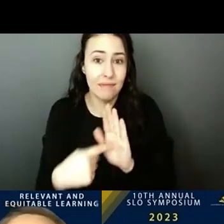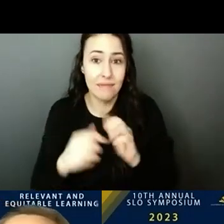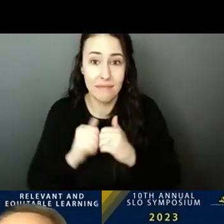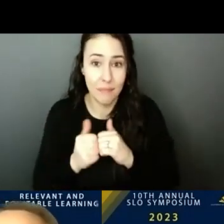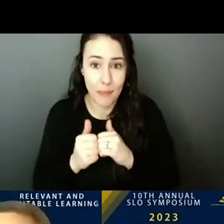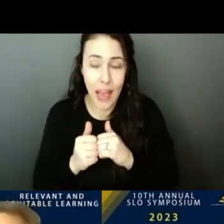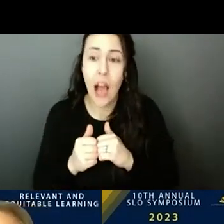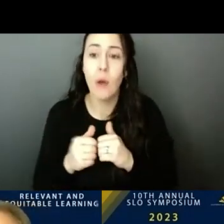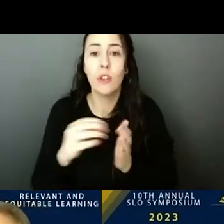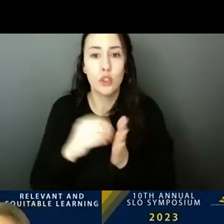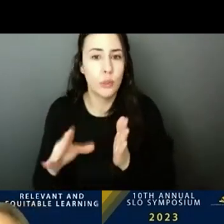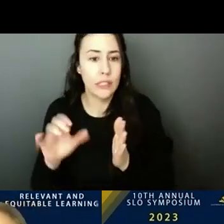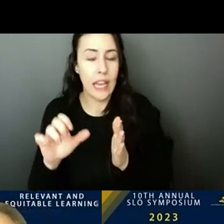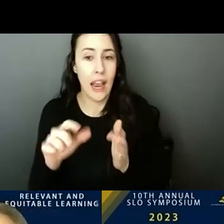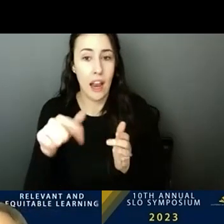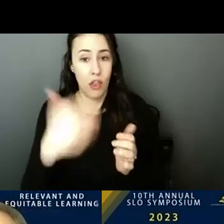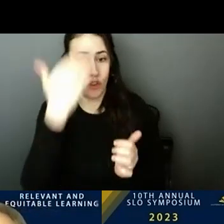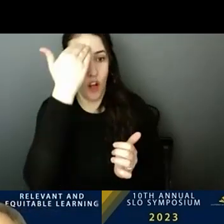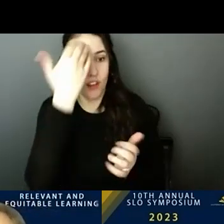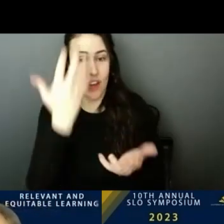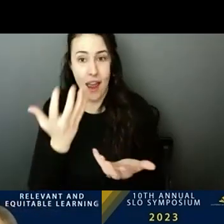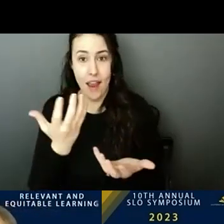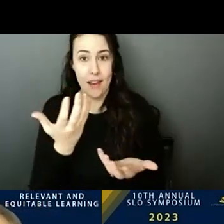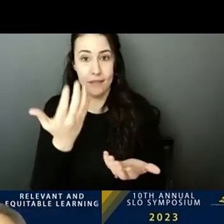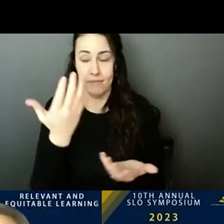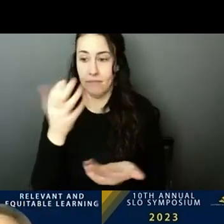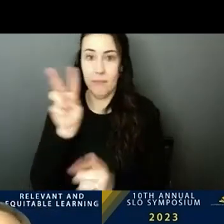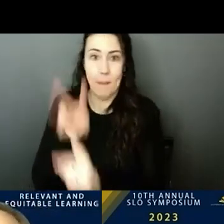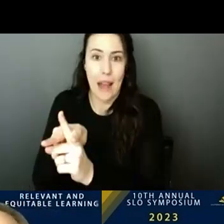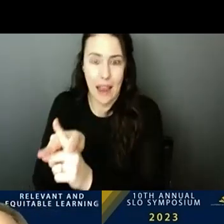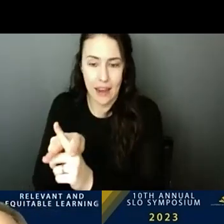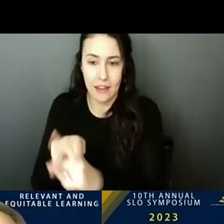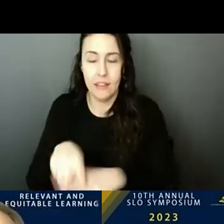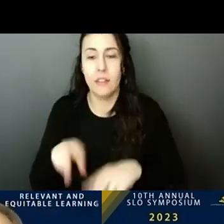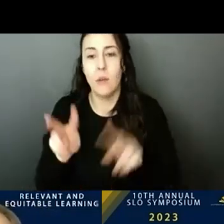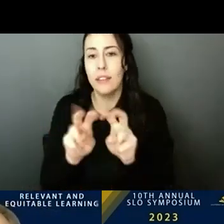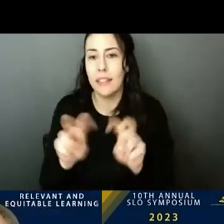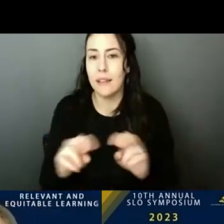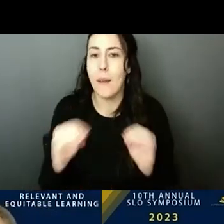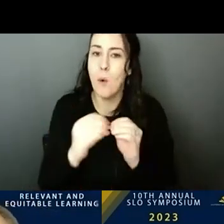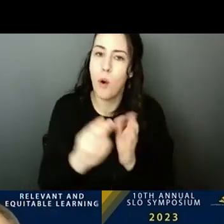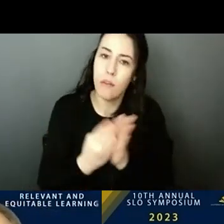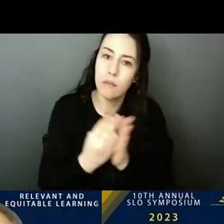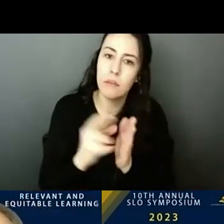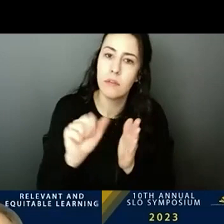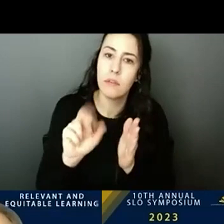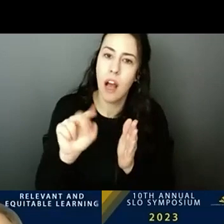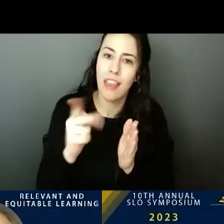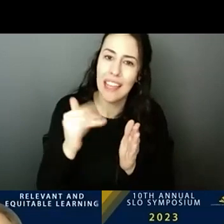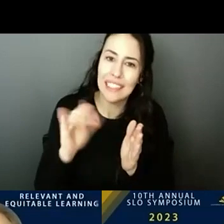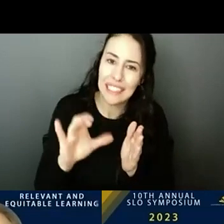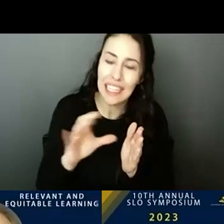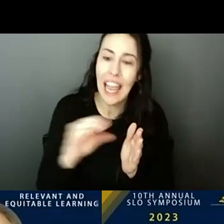can take this knowledge and apply it. So assessments are more authentic and performative, and they have to be able to pass